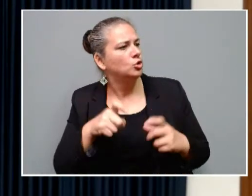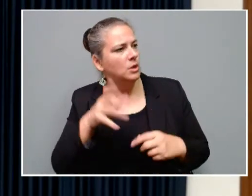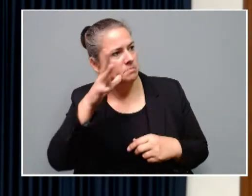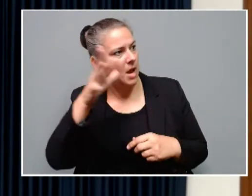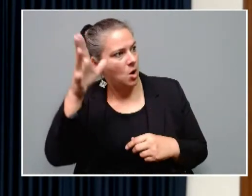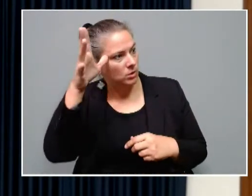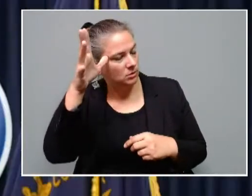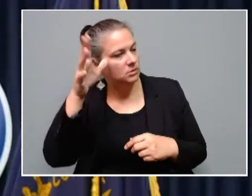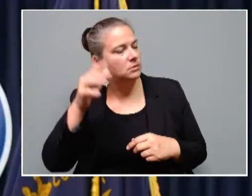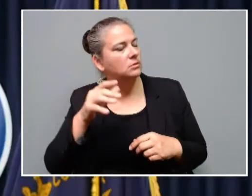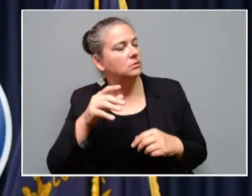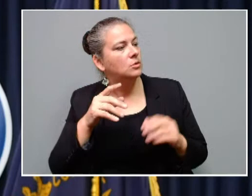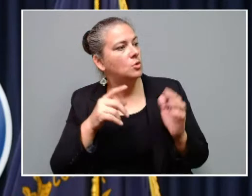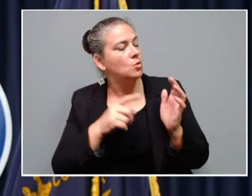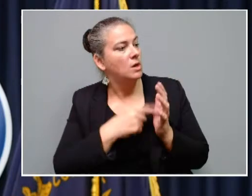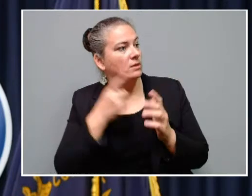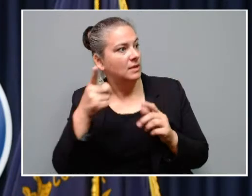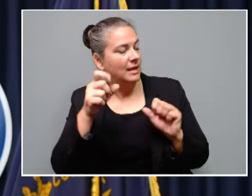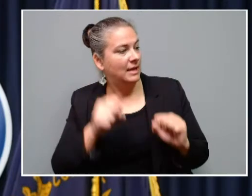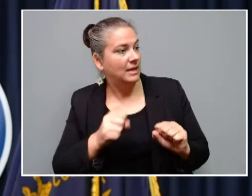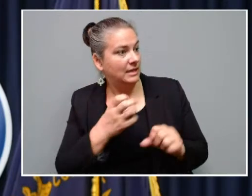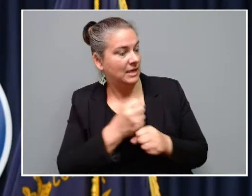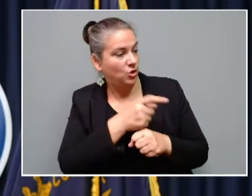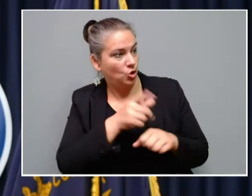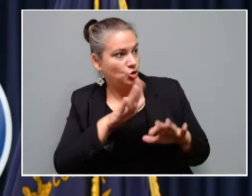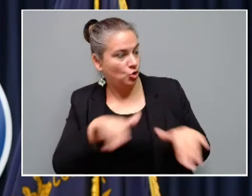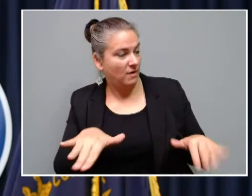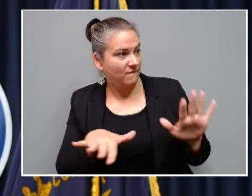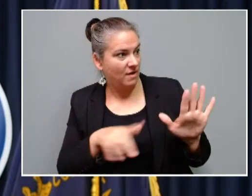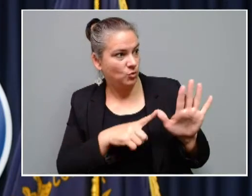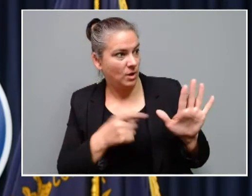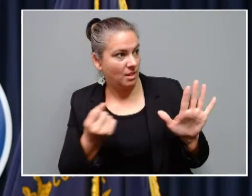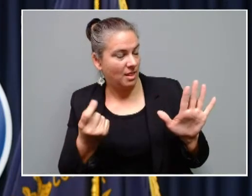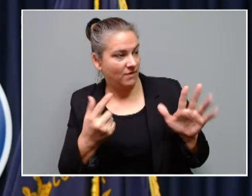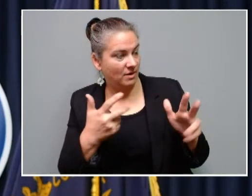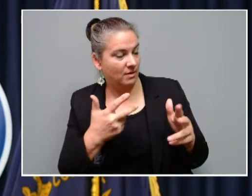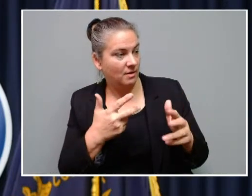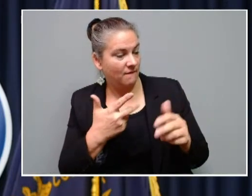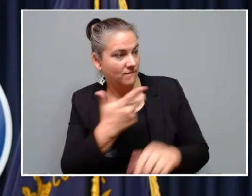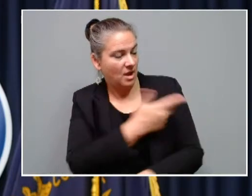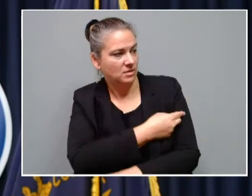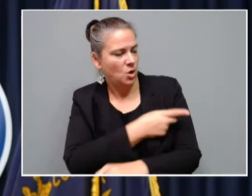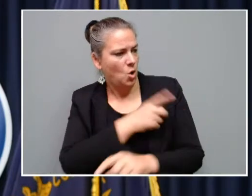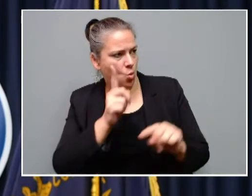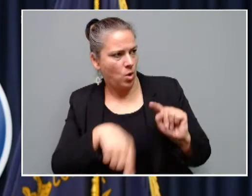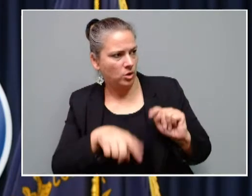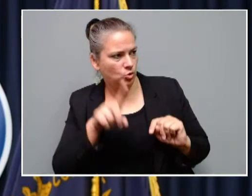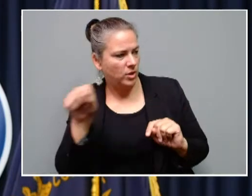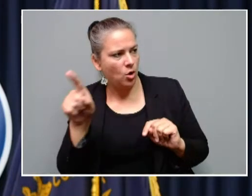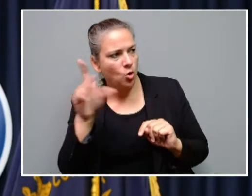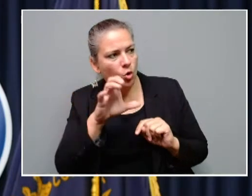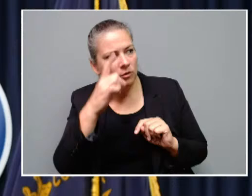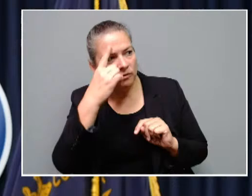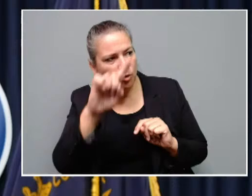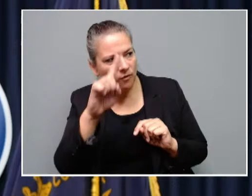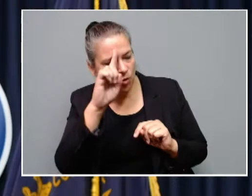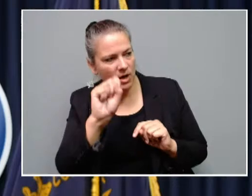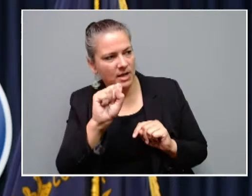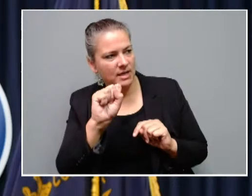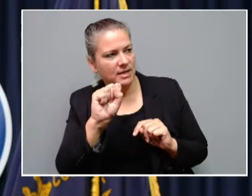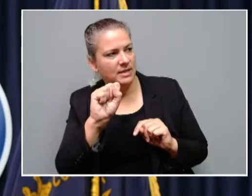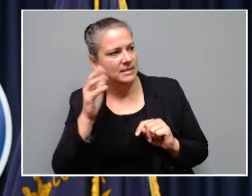they are able to get their children 5 through 11 vaccinated, what should they be looking for as far as potential side effects to the